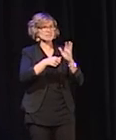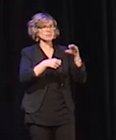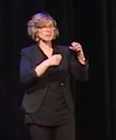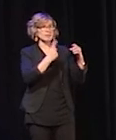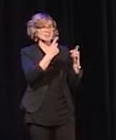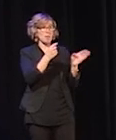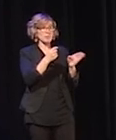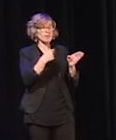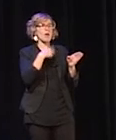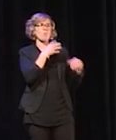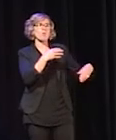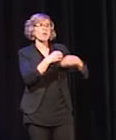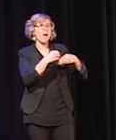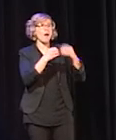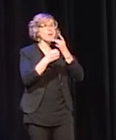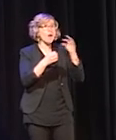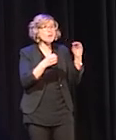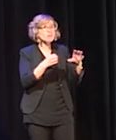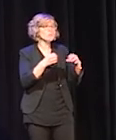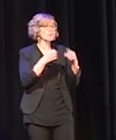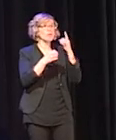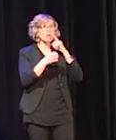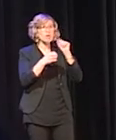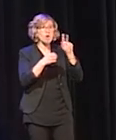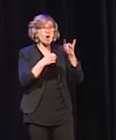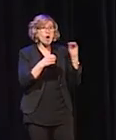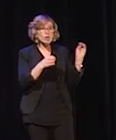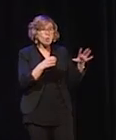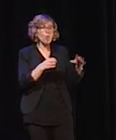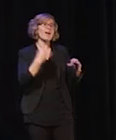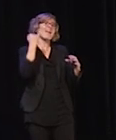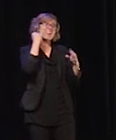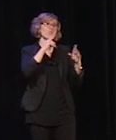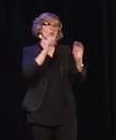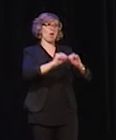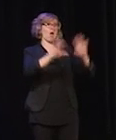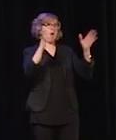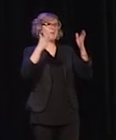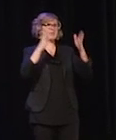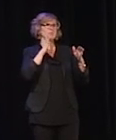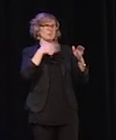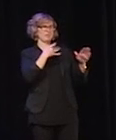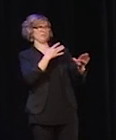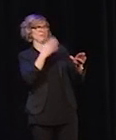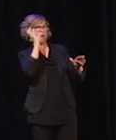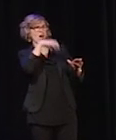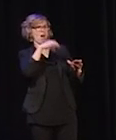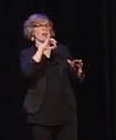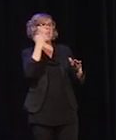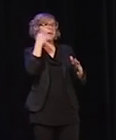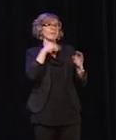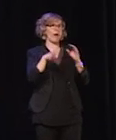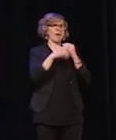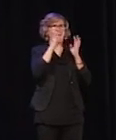add light, color changes, whatever, to kind of make it. I mean, you recognize that the more obvious you are, the sillier it's going to feel, right? Like the trombone thing you think is funny, but that's